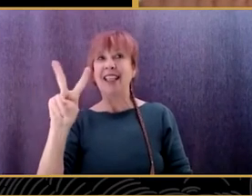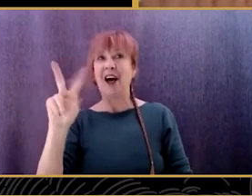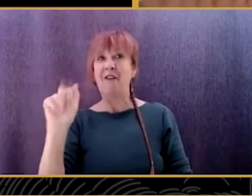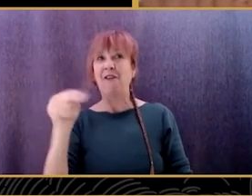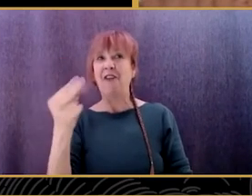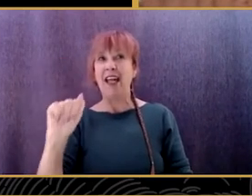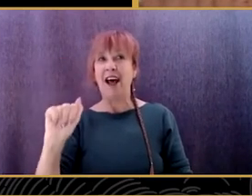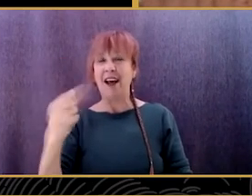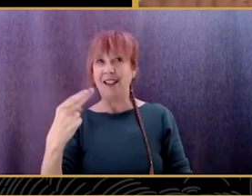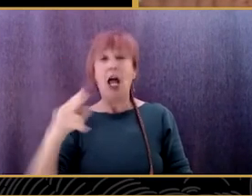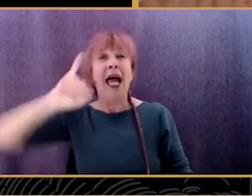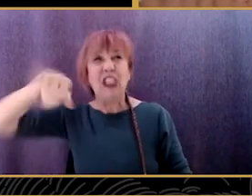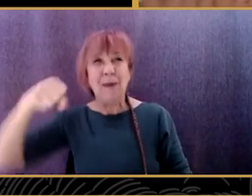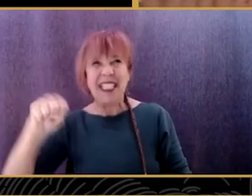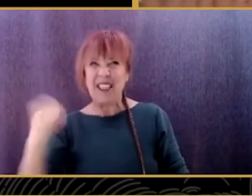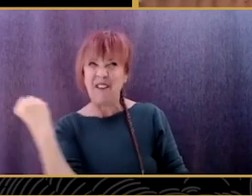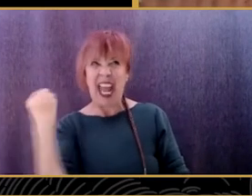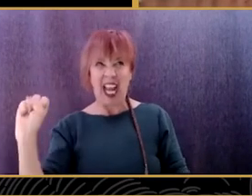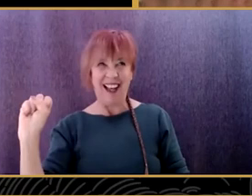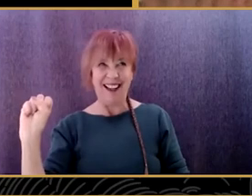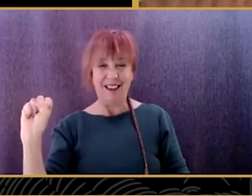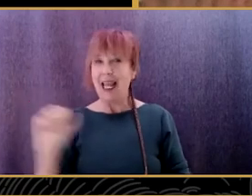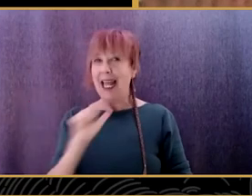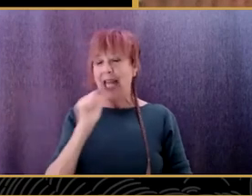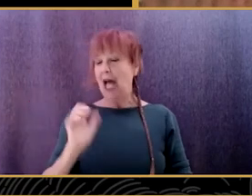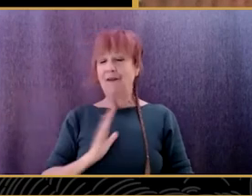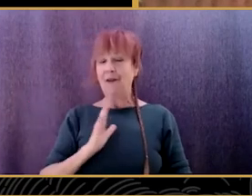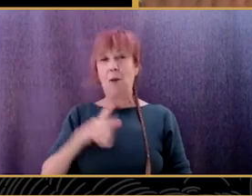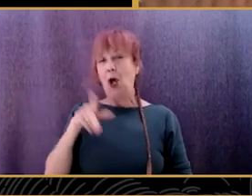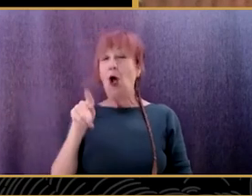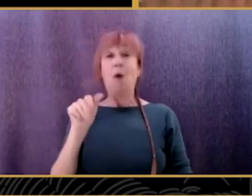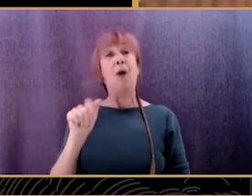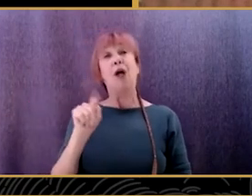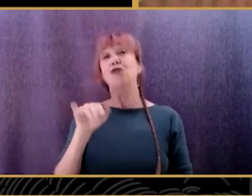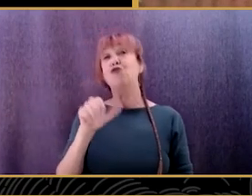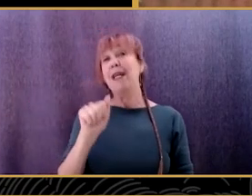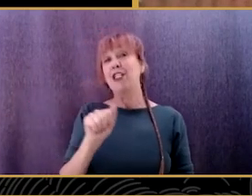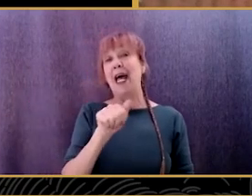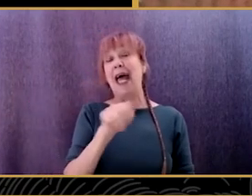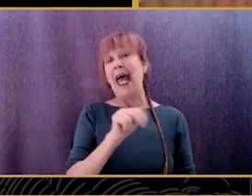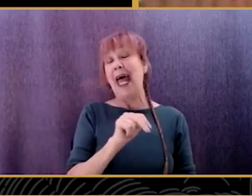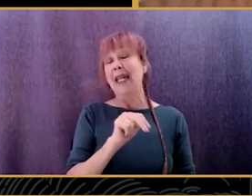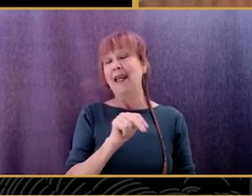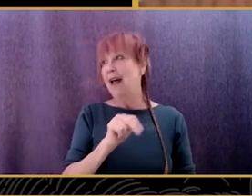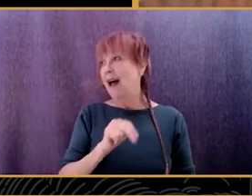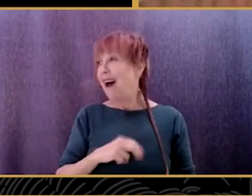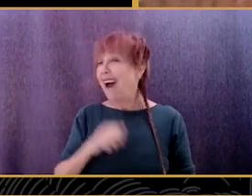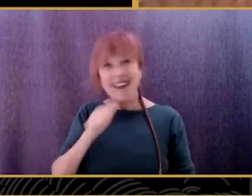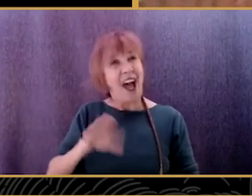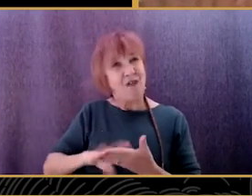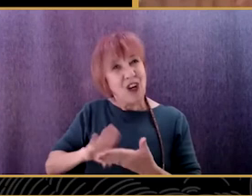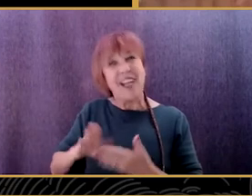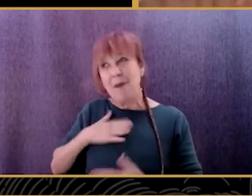very structured and formal Patricia Ann Smith, and I never ever forgave my mother for not letting him have his